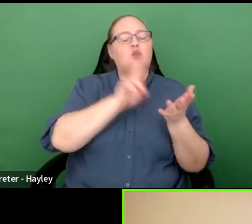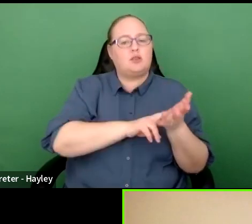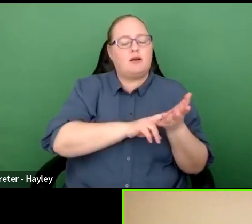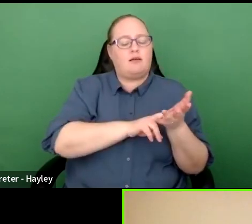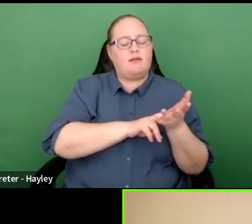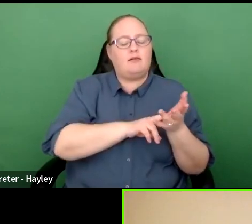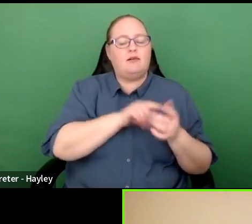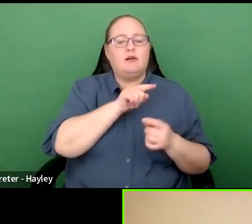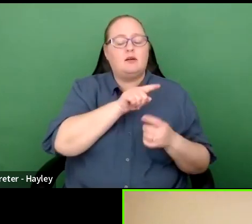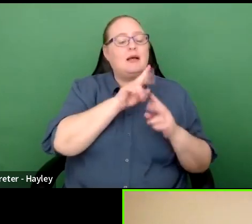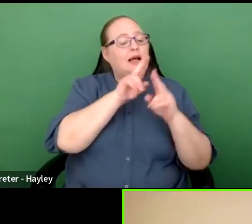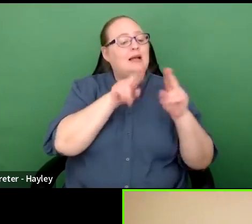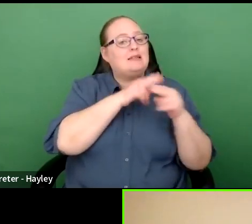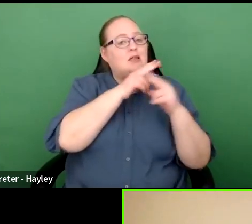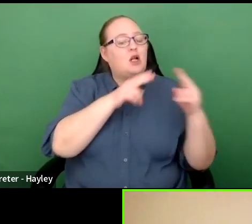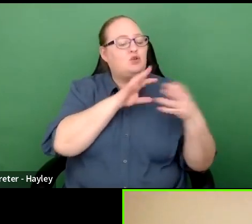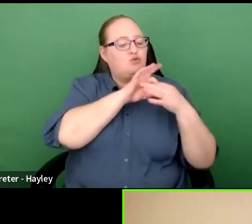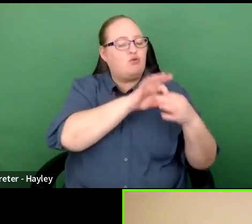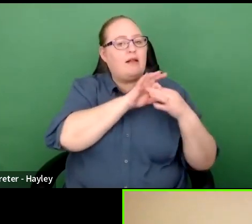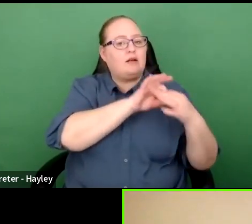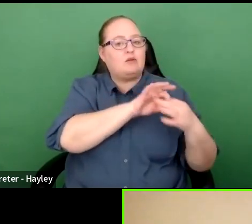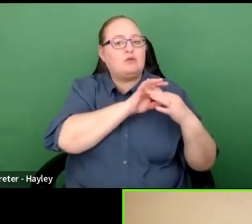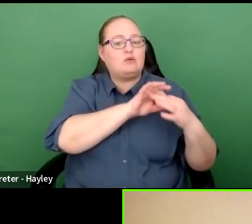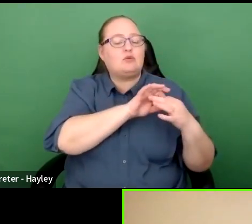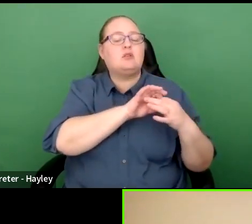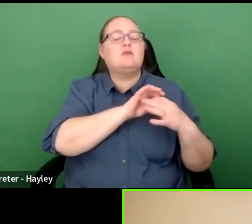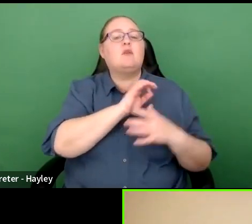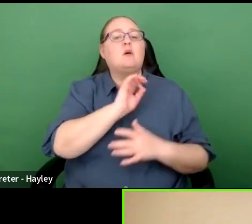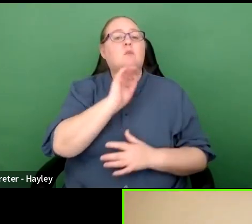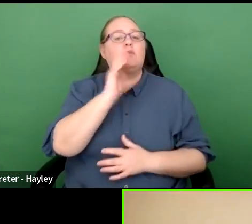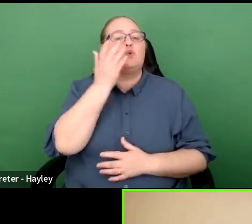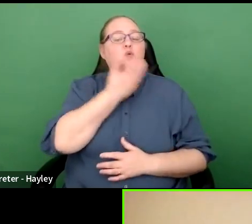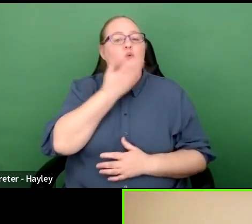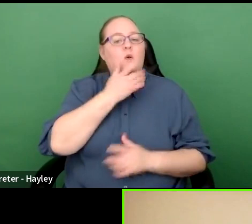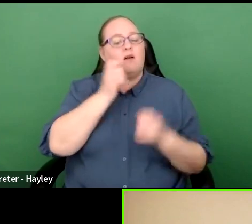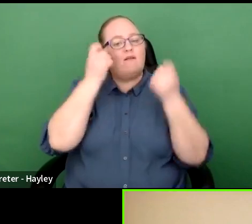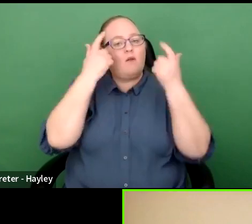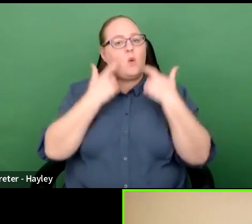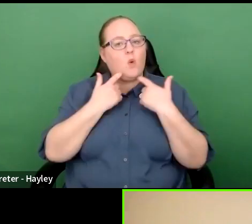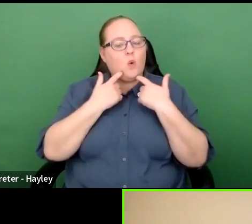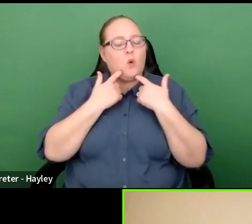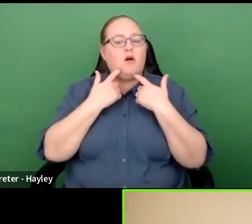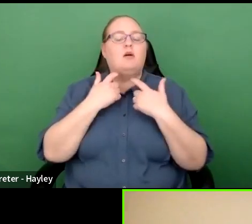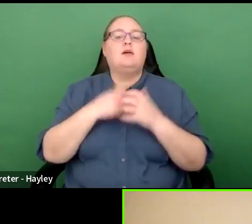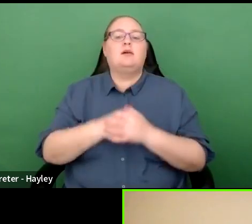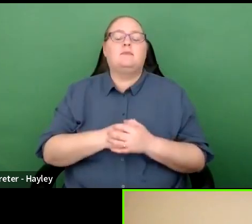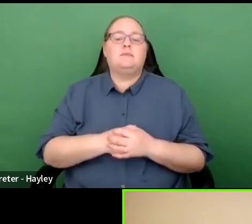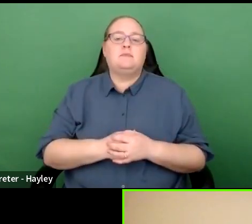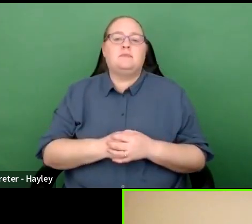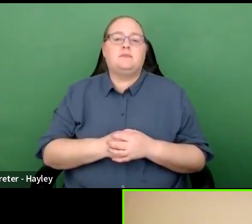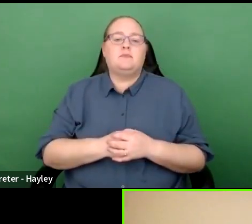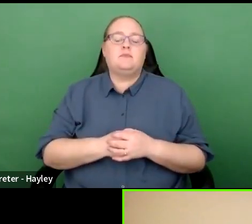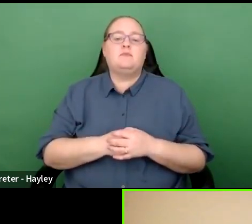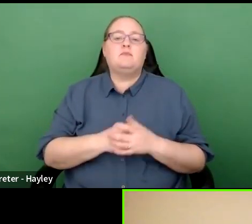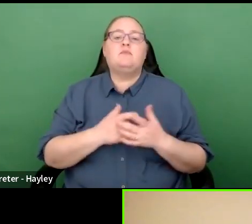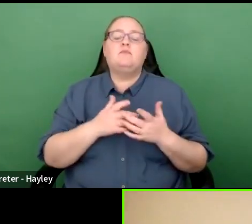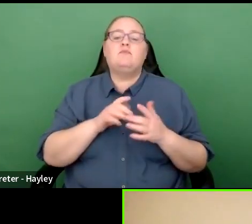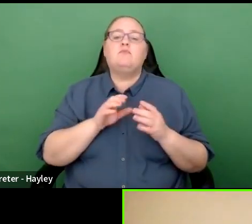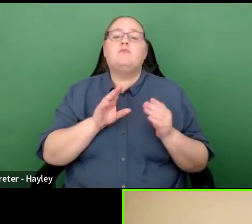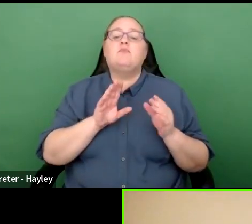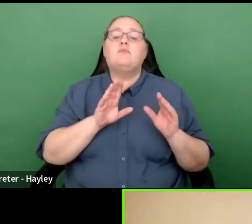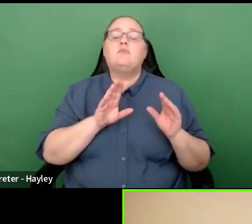international relations from the Fletcher School of Law and Diplomacy at Tufts University. Then she moved to